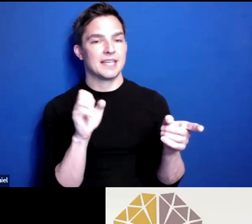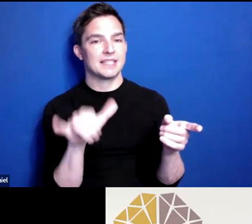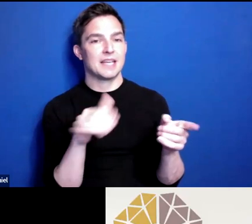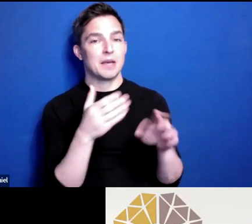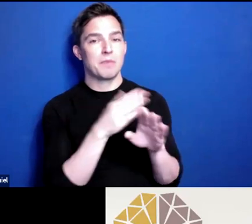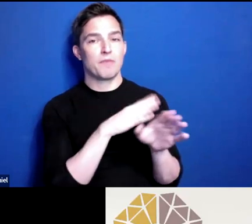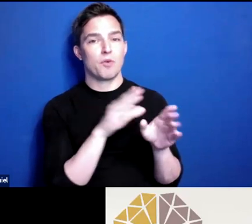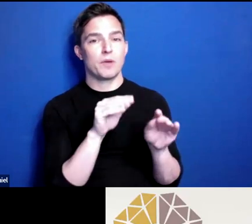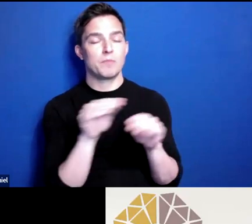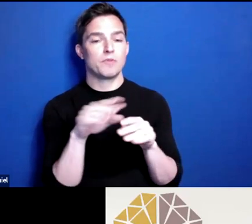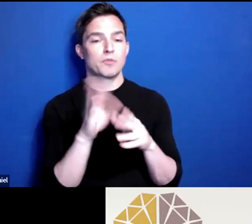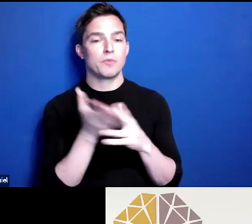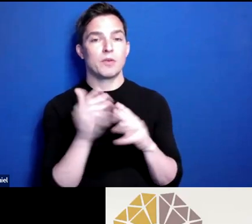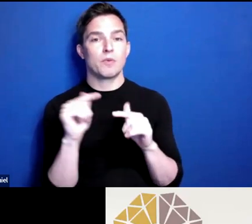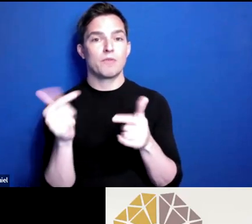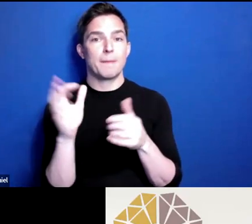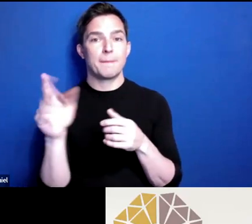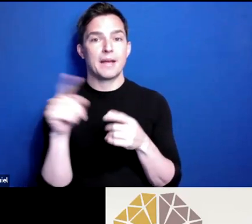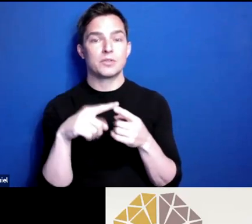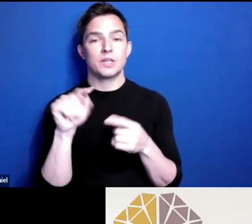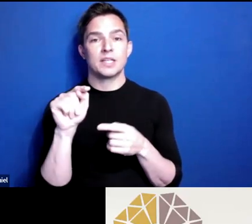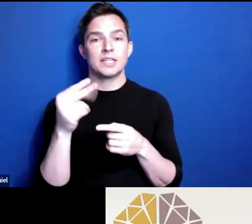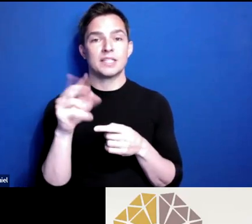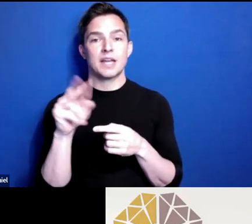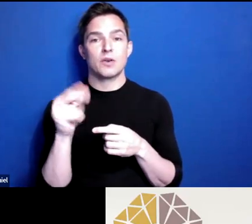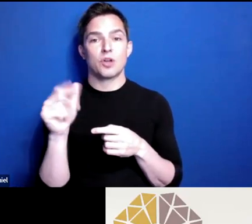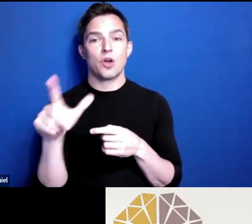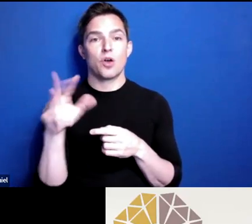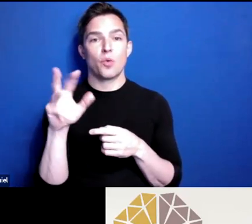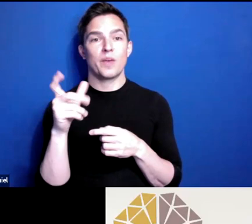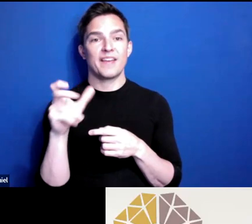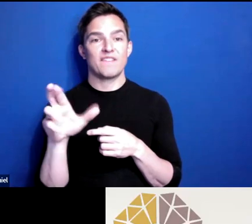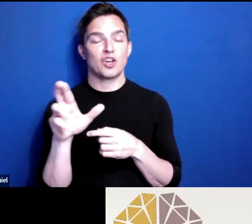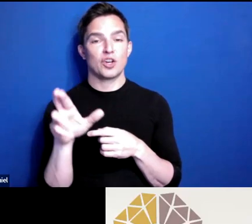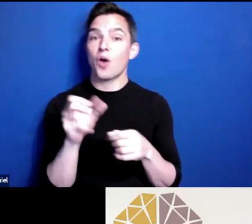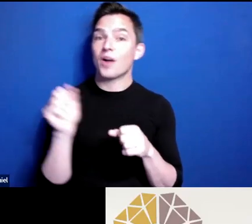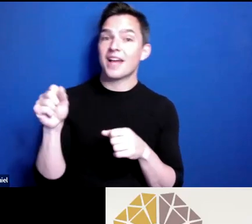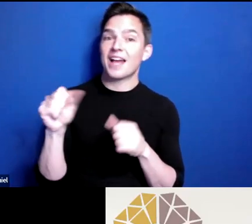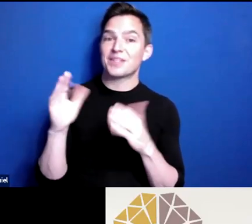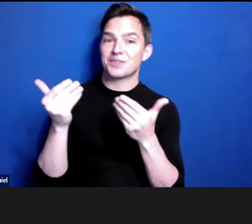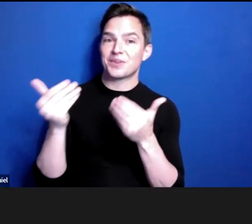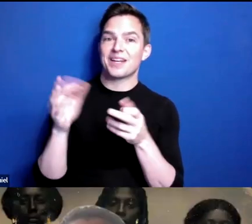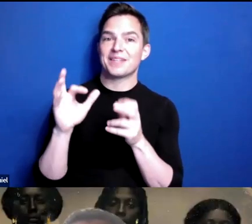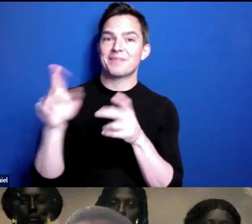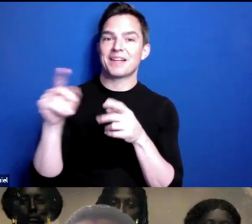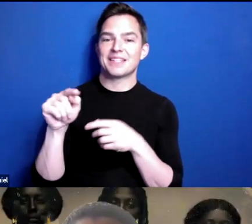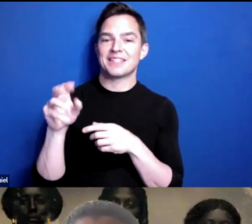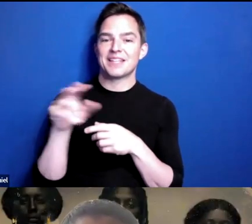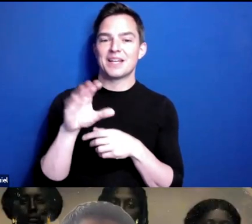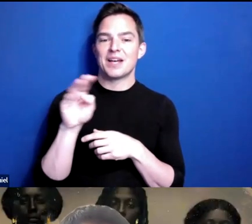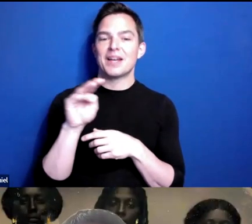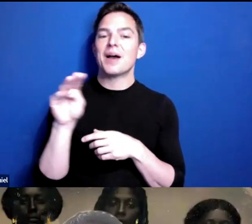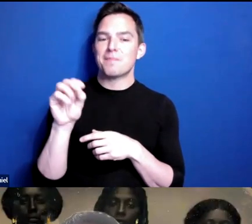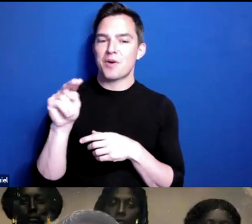move us into break, let's pass the floor back to our town hall weaver. Yes, let's do that. Monet, who